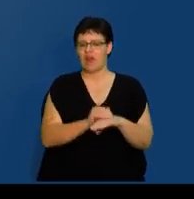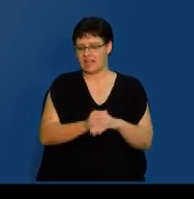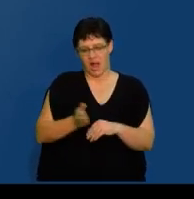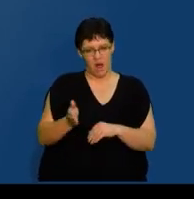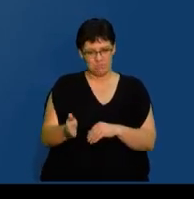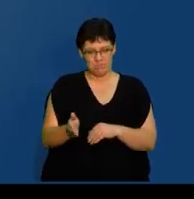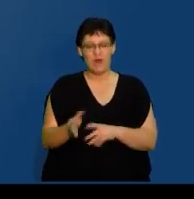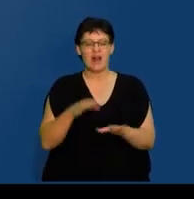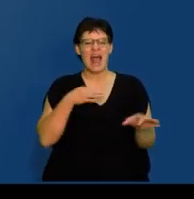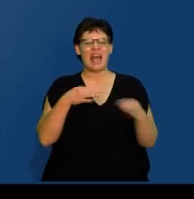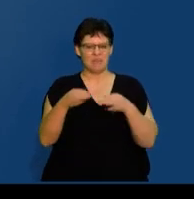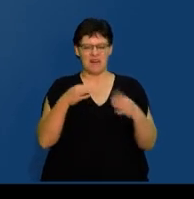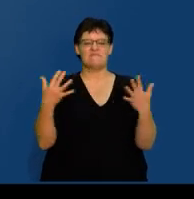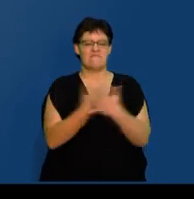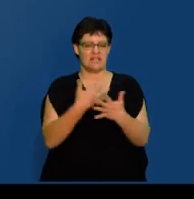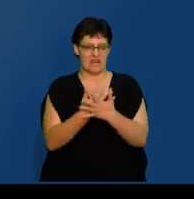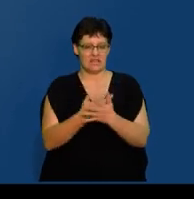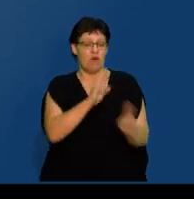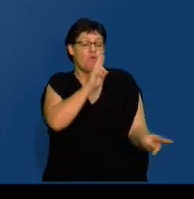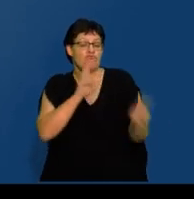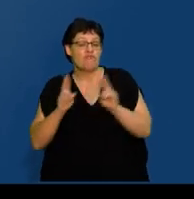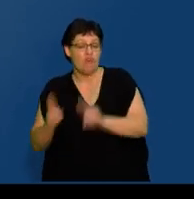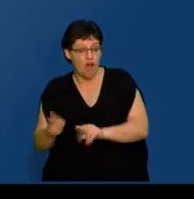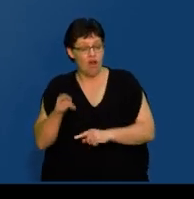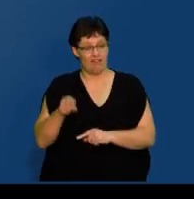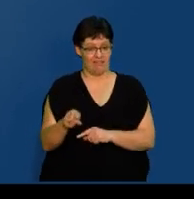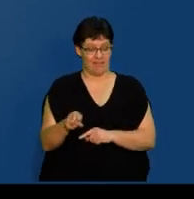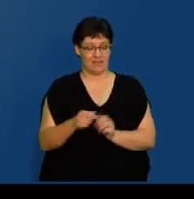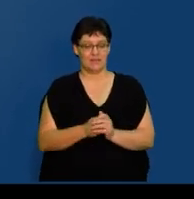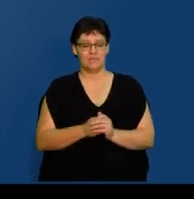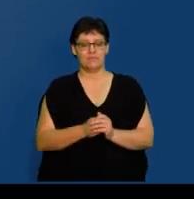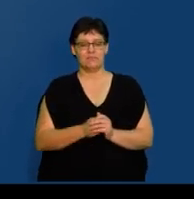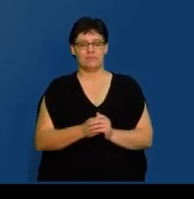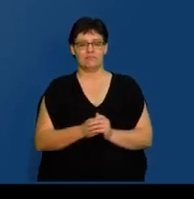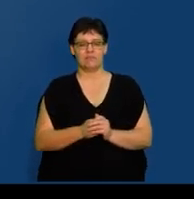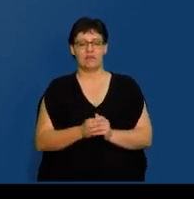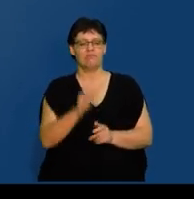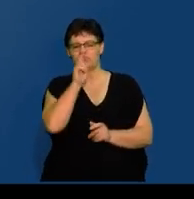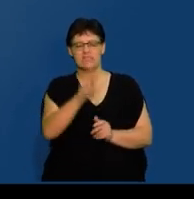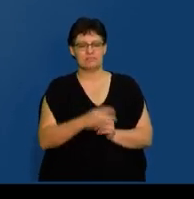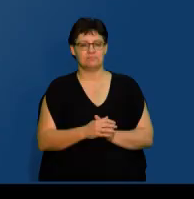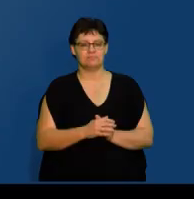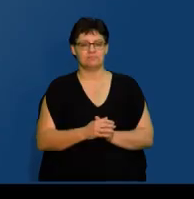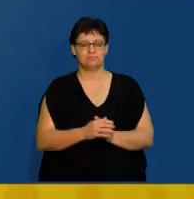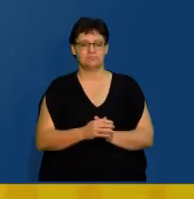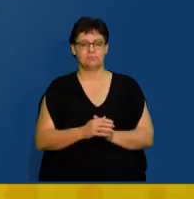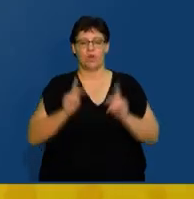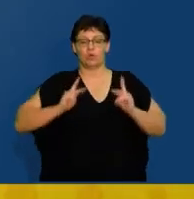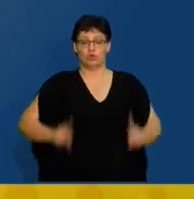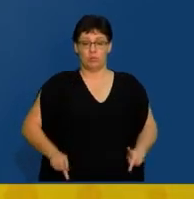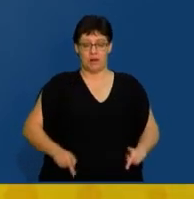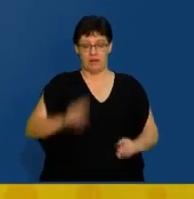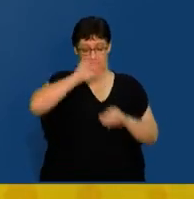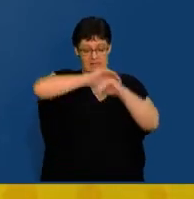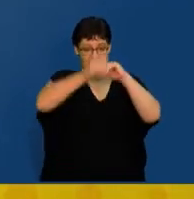so I'm going to go through this and very quickly refer to these. So when we go through a human skull, so